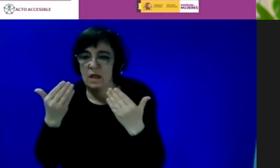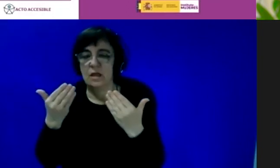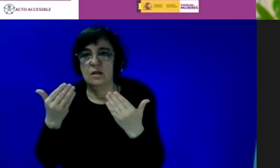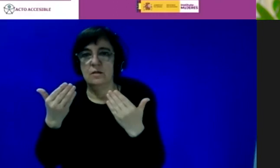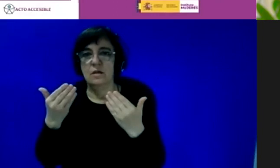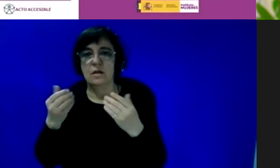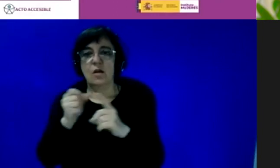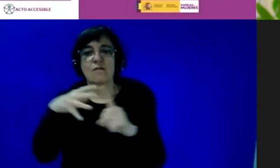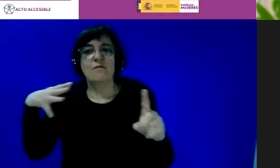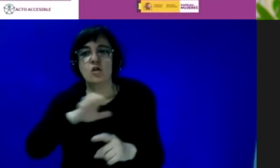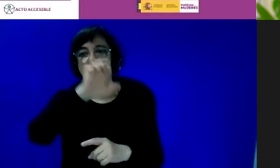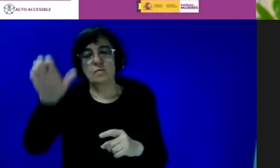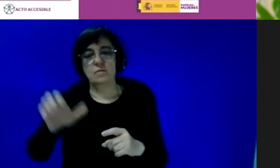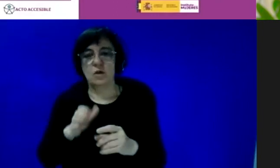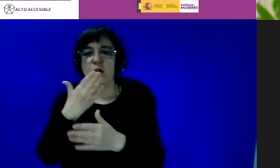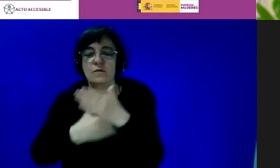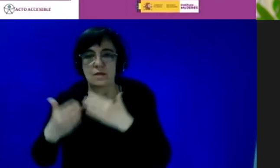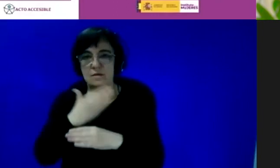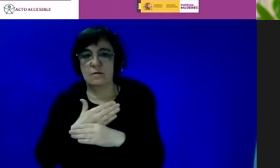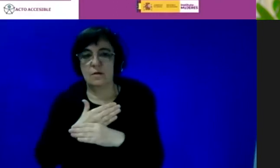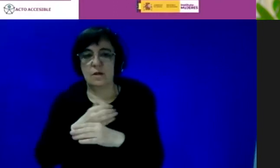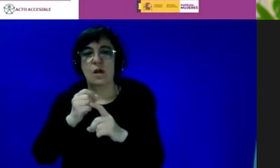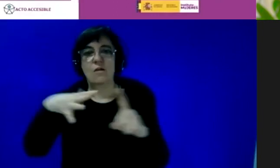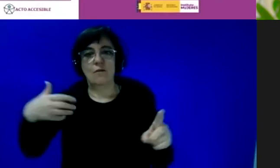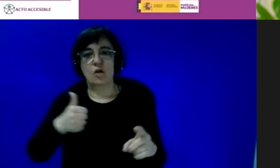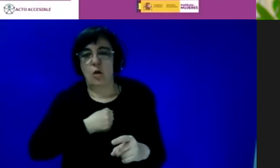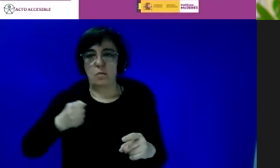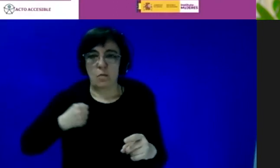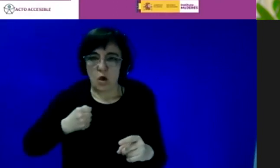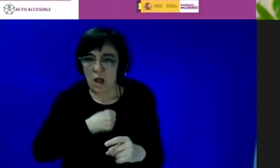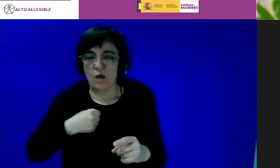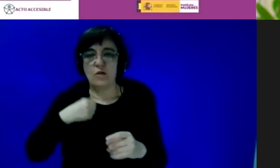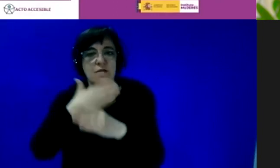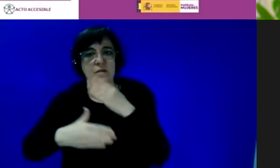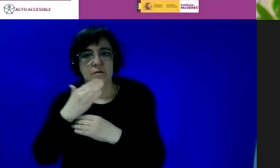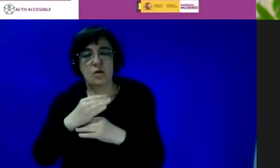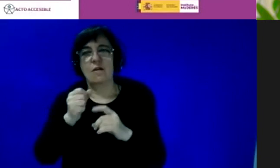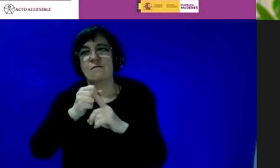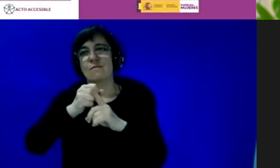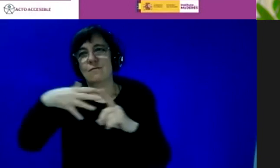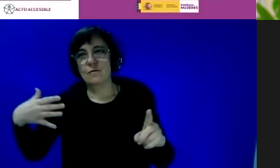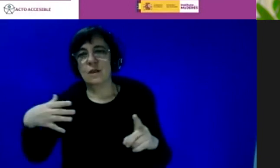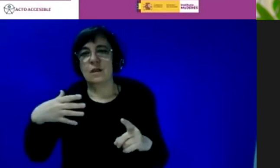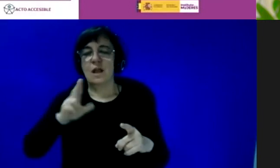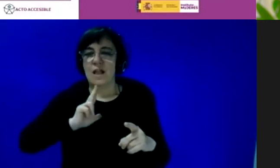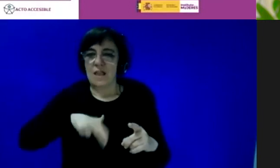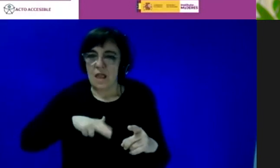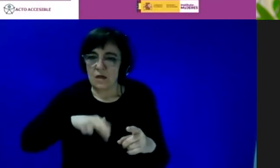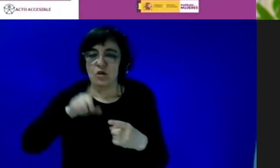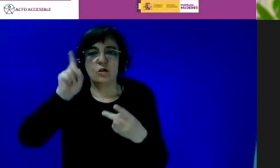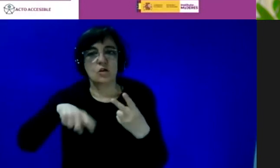and also, of course, thank very much the Polish Disability Forum, the European Disability